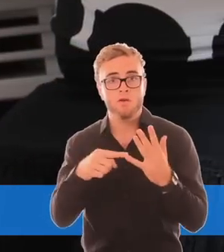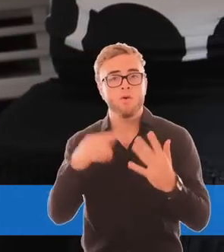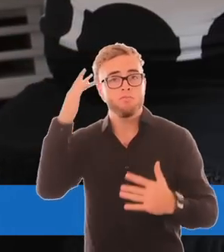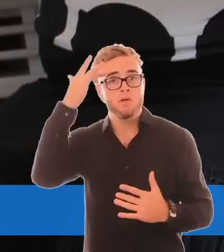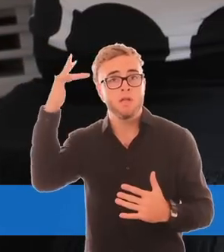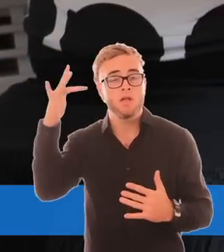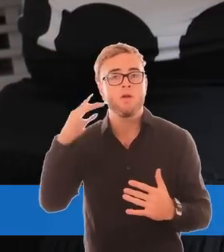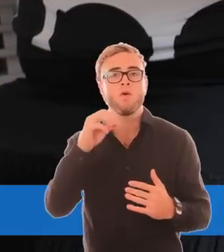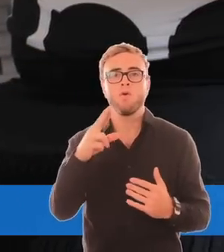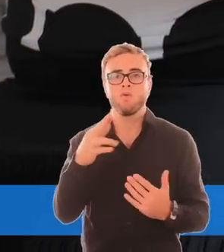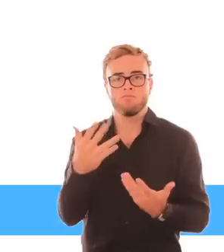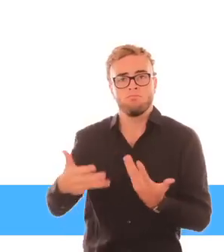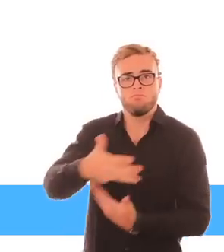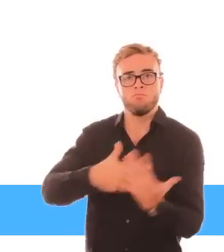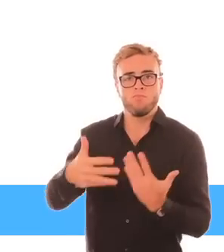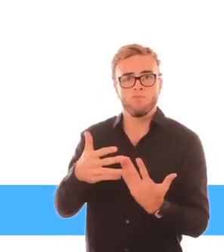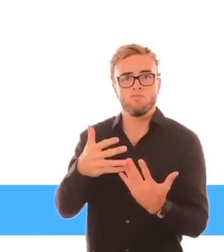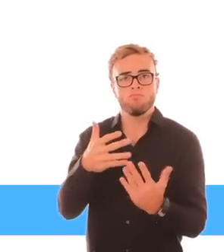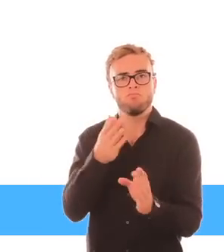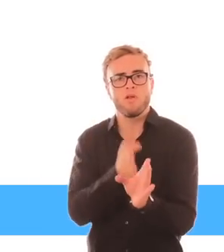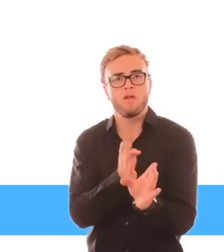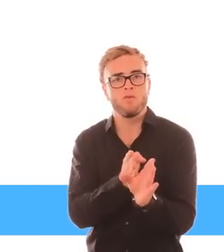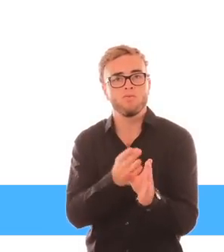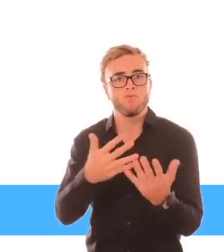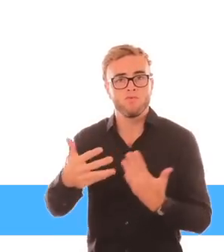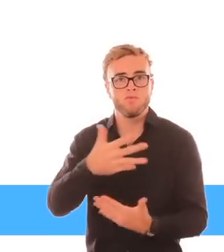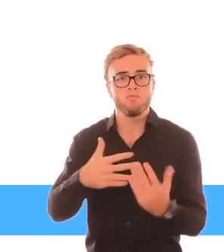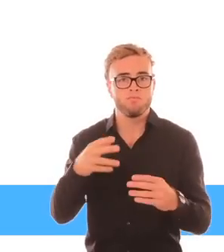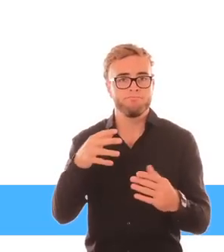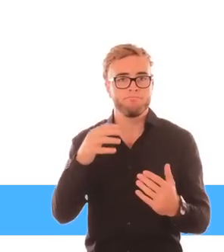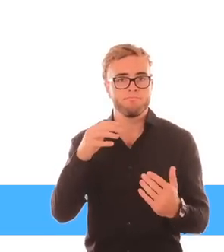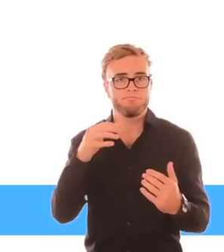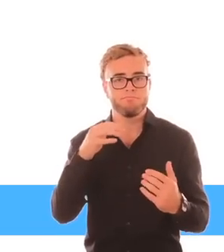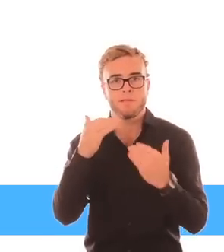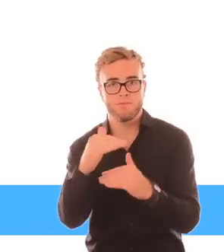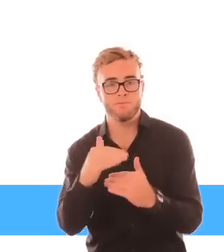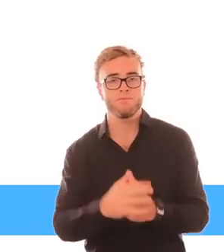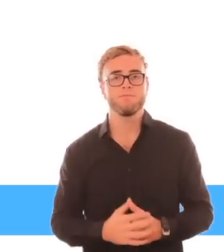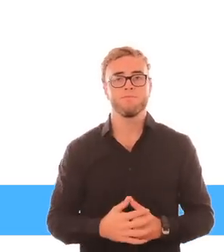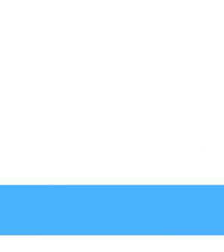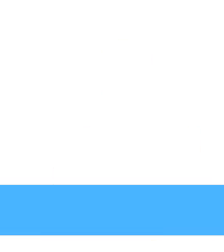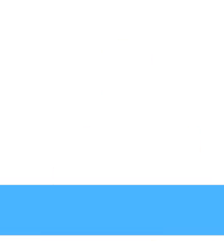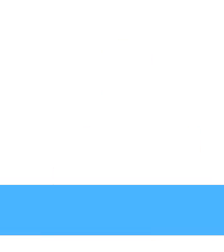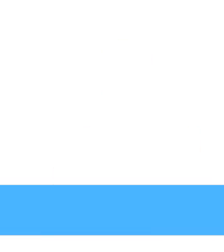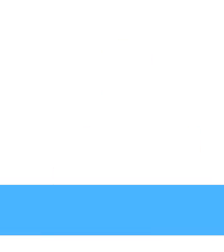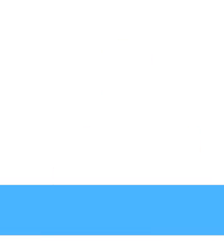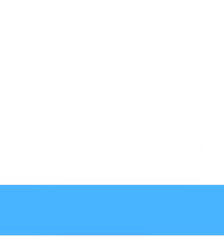learning disability in classroom. learning, intellectual, and psychosocial impairments.